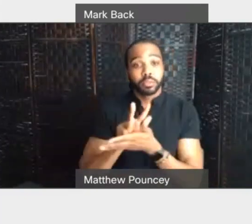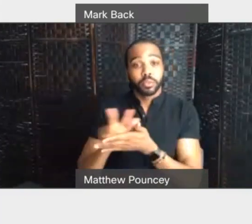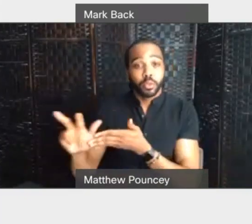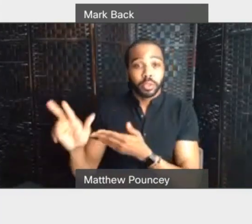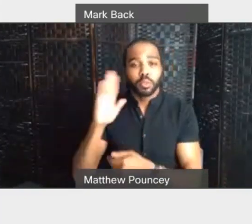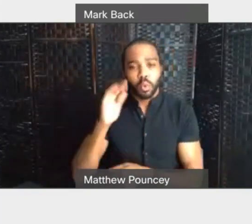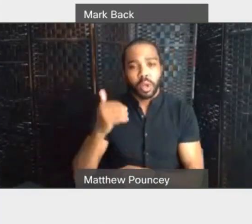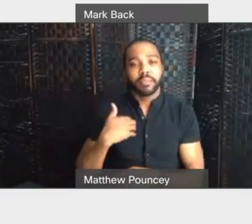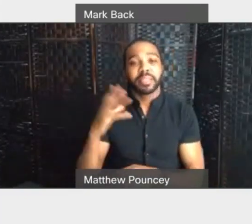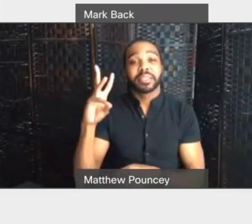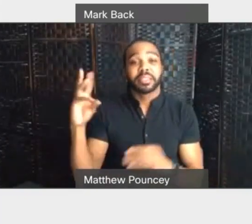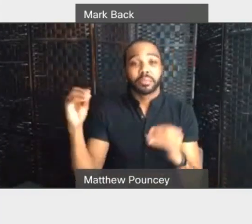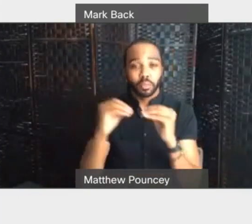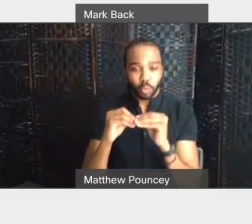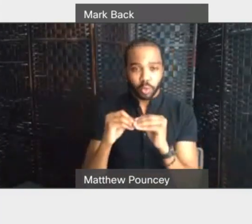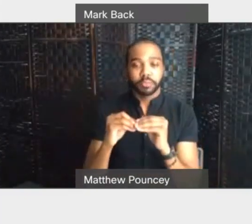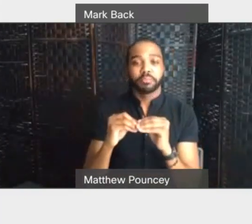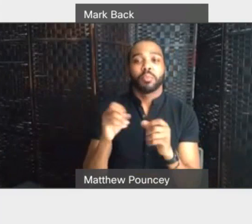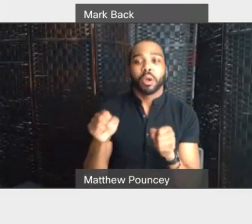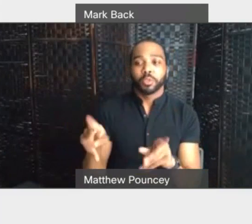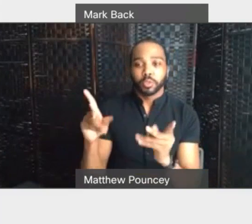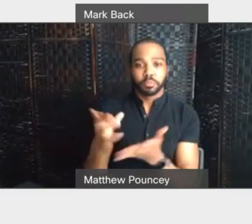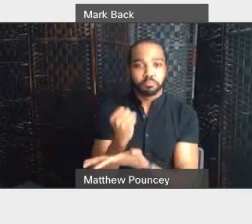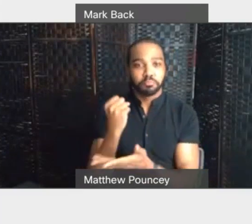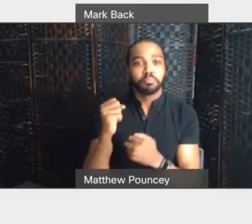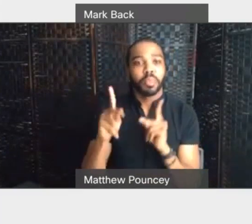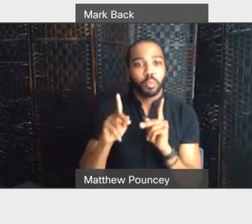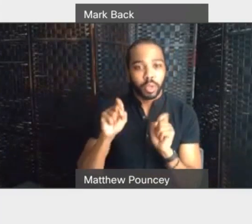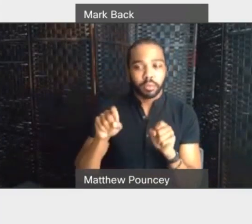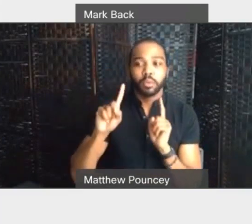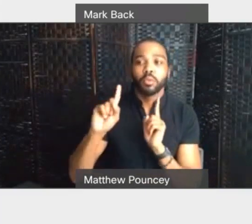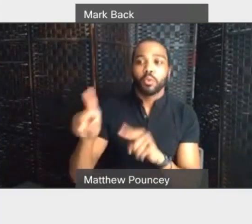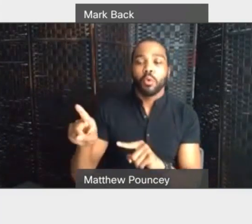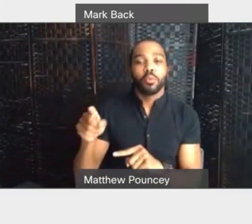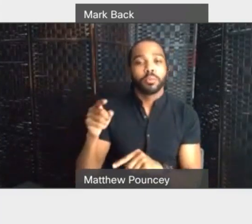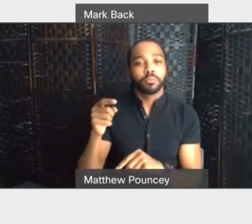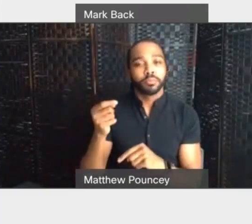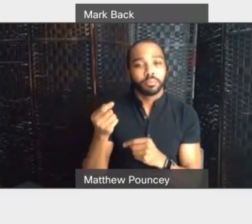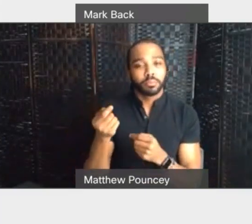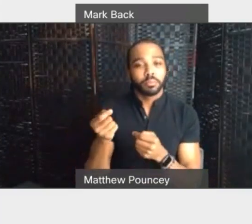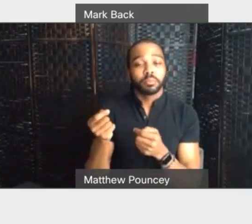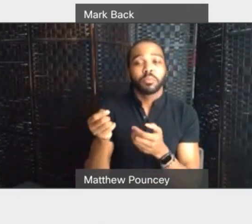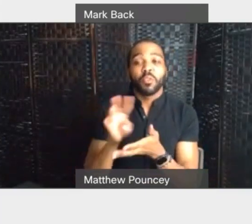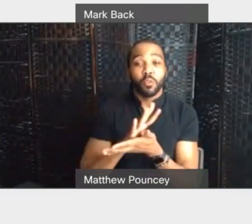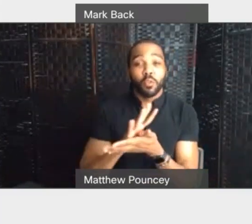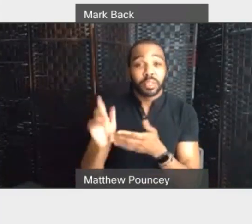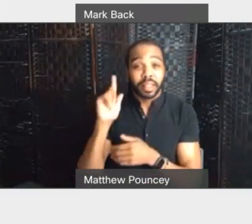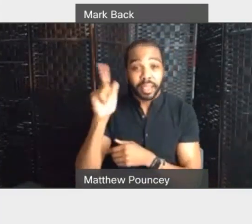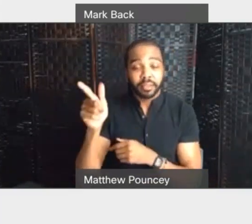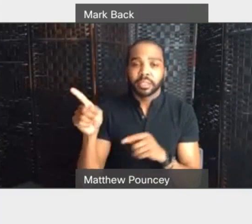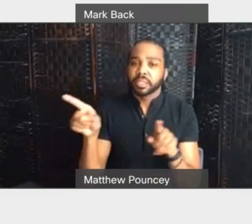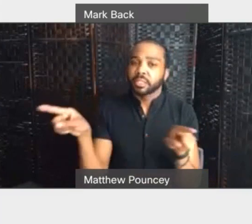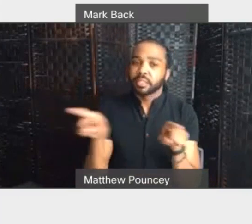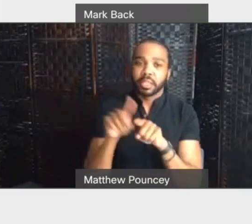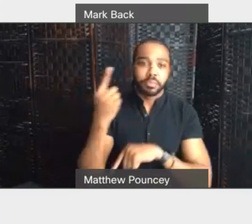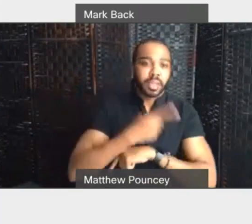there will be 6 more where people will go essentially 4 weeks later on the same day at the same time